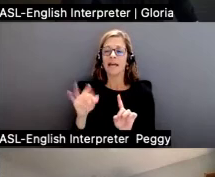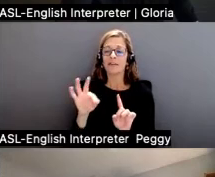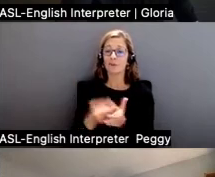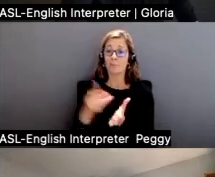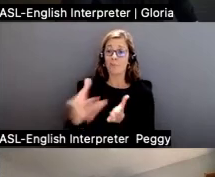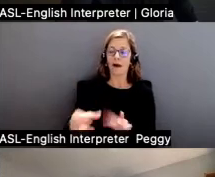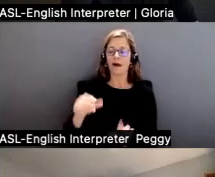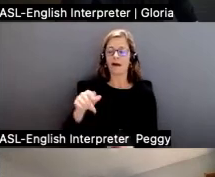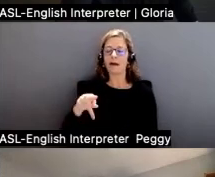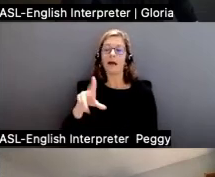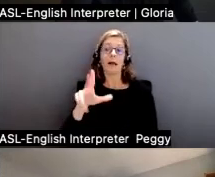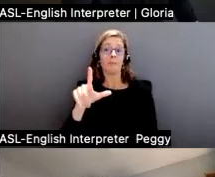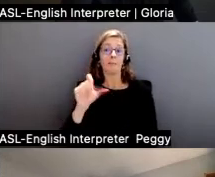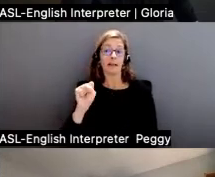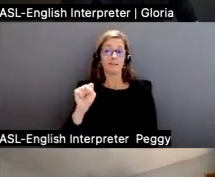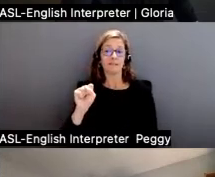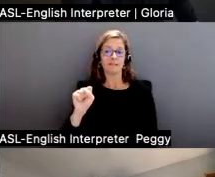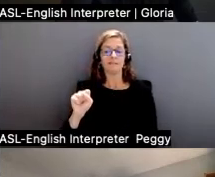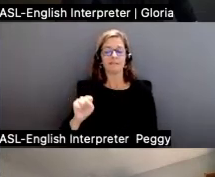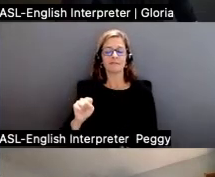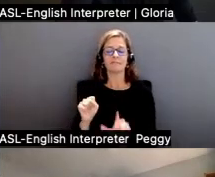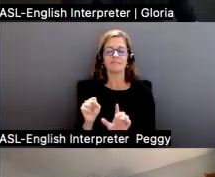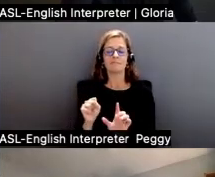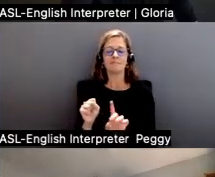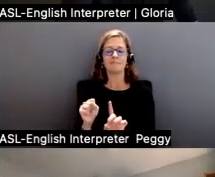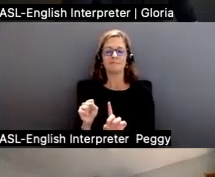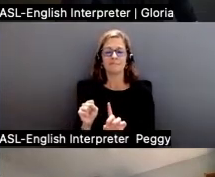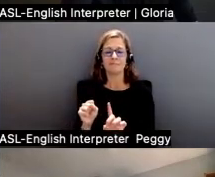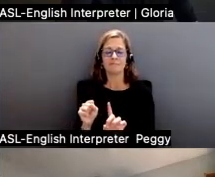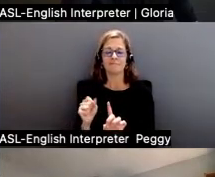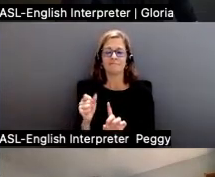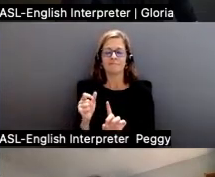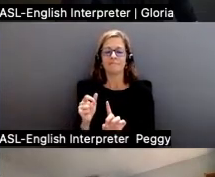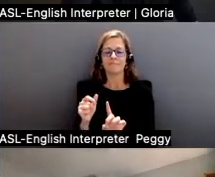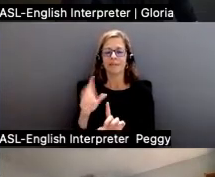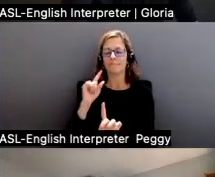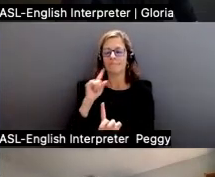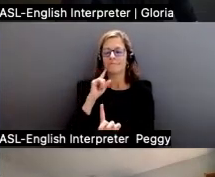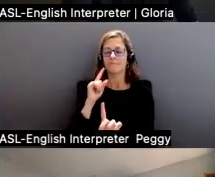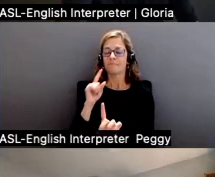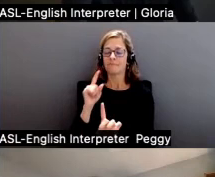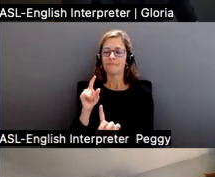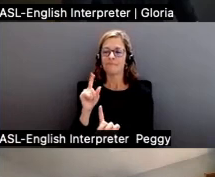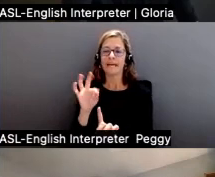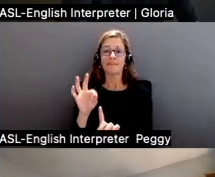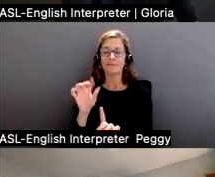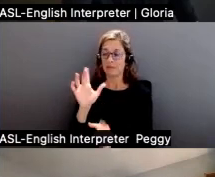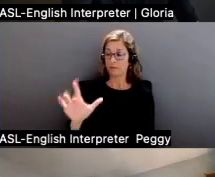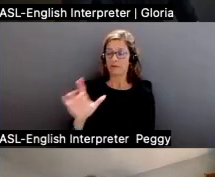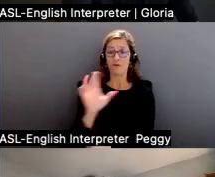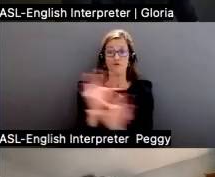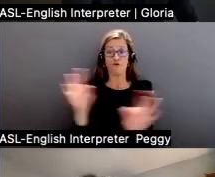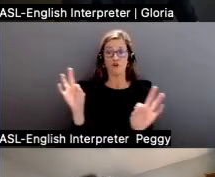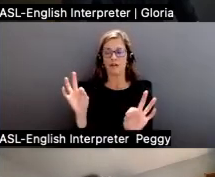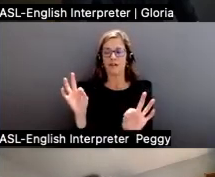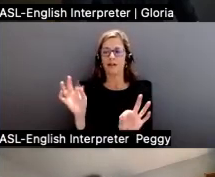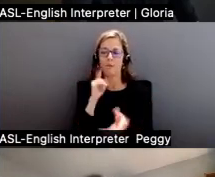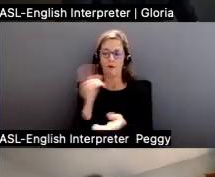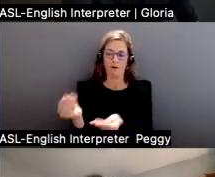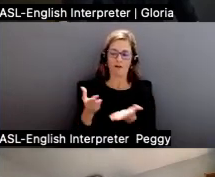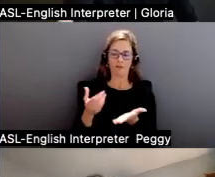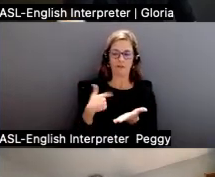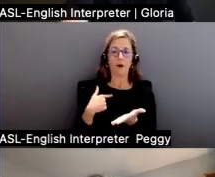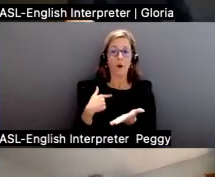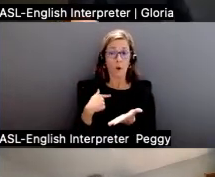I click on my free trial, the system actually gives me the options for that and says, for you, you can actually get it as a Quizlet Plus